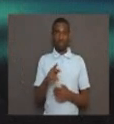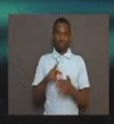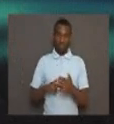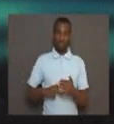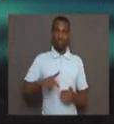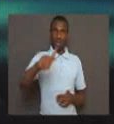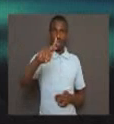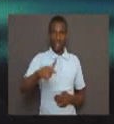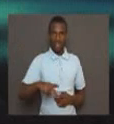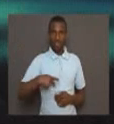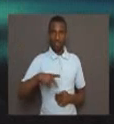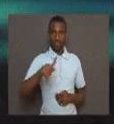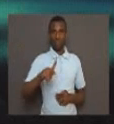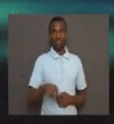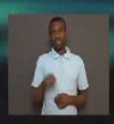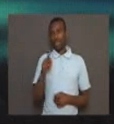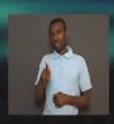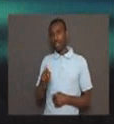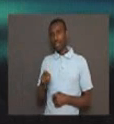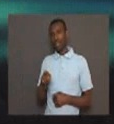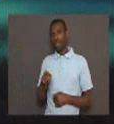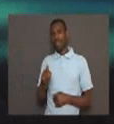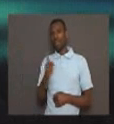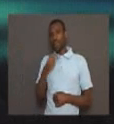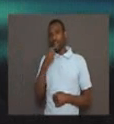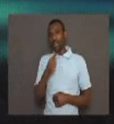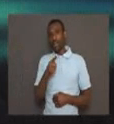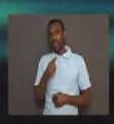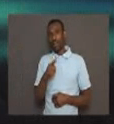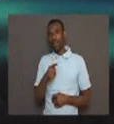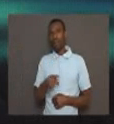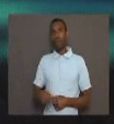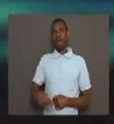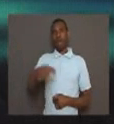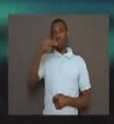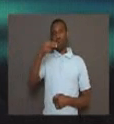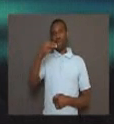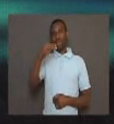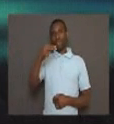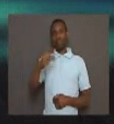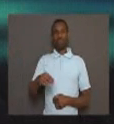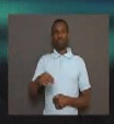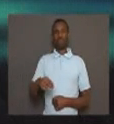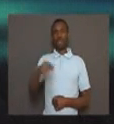forth. This is called harmonic oscillation.